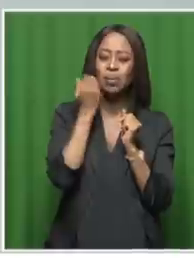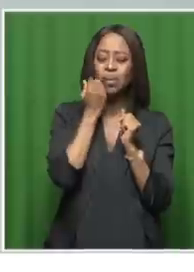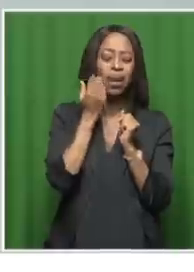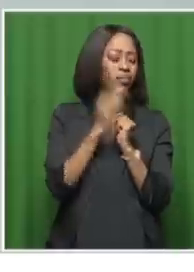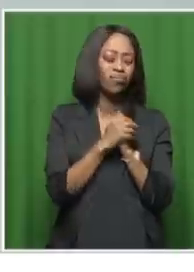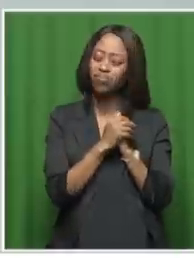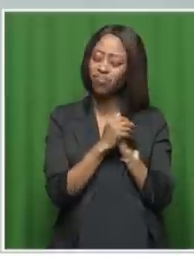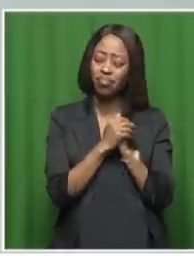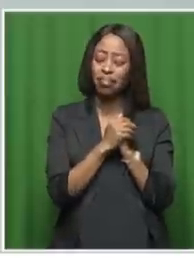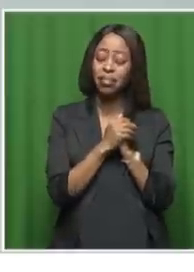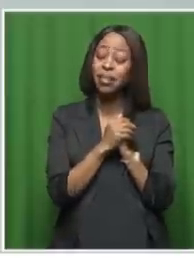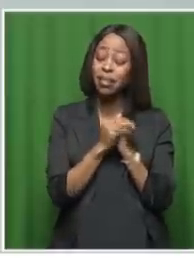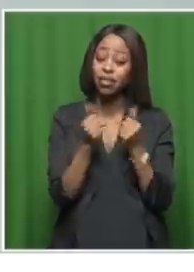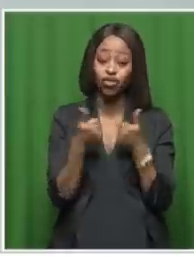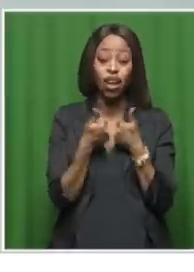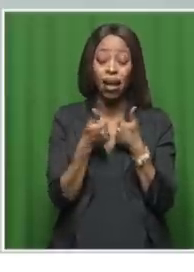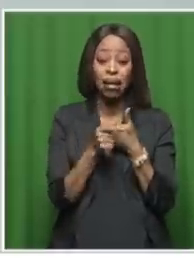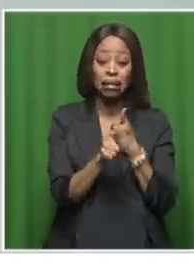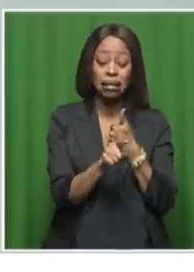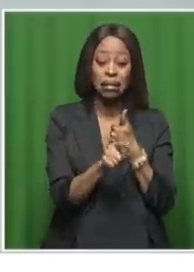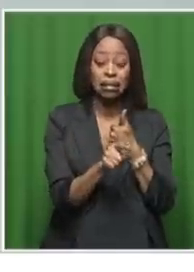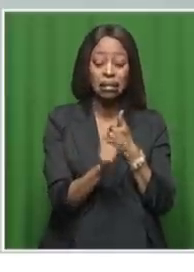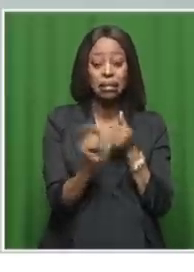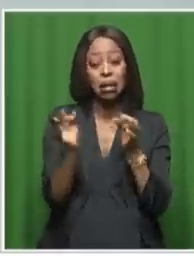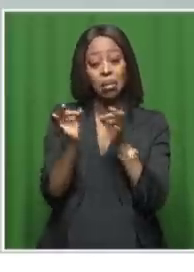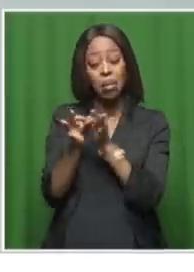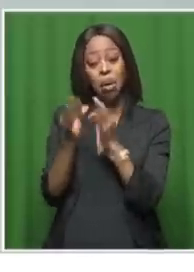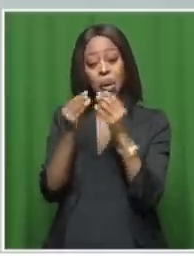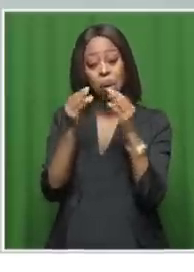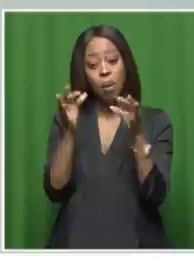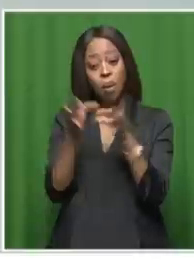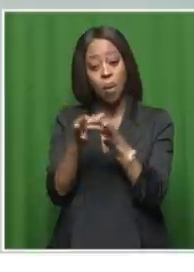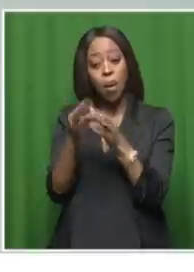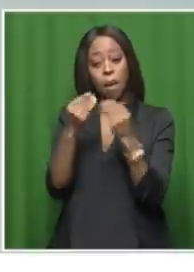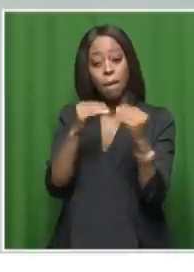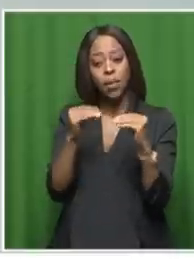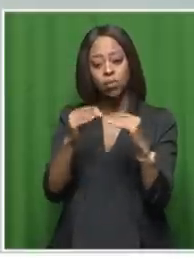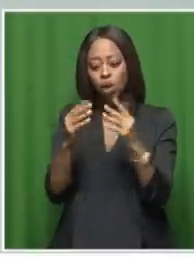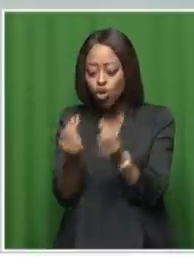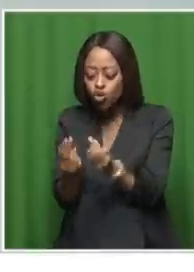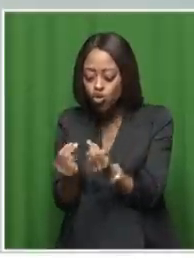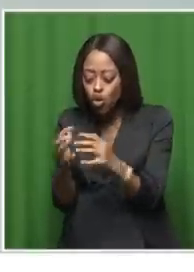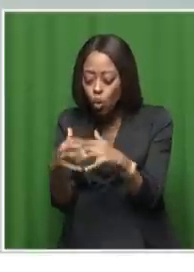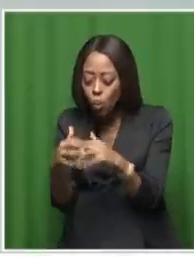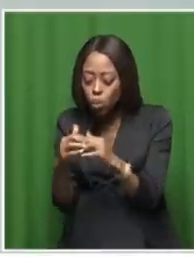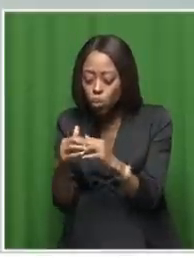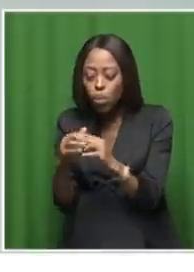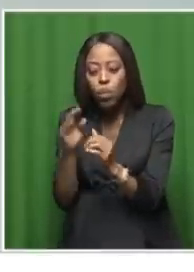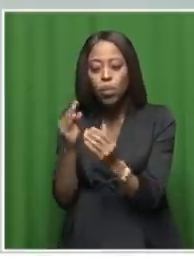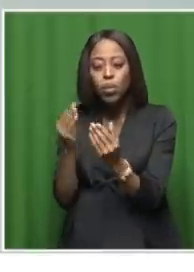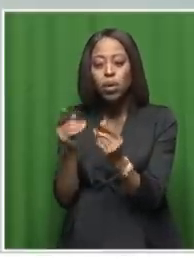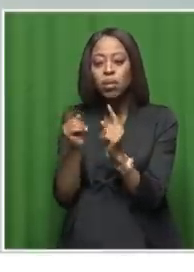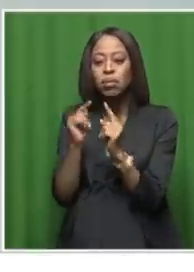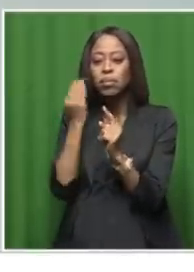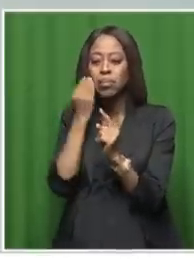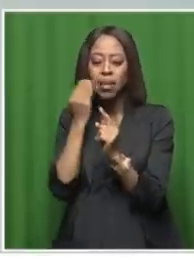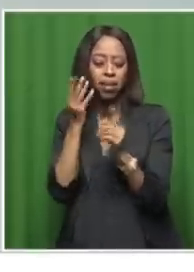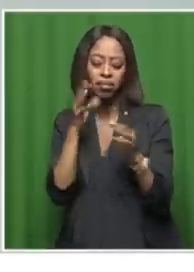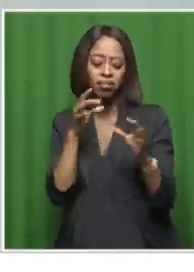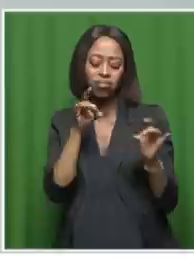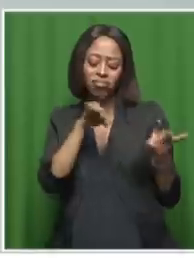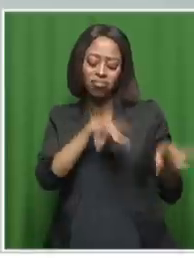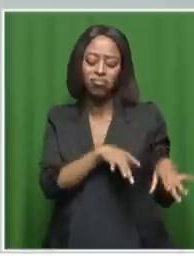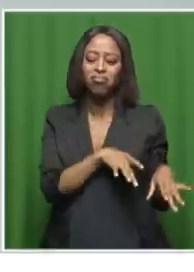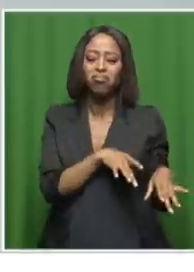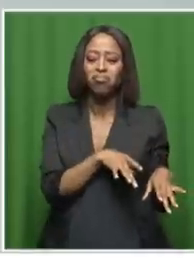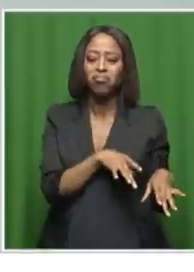which is another challenge, and most of our small enterprises, especially startups, are deemed unbankable by banks and financial